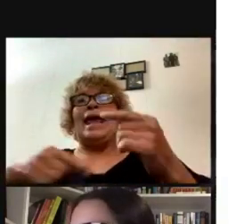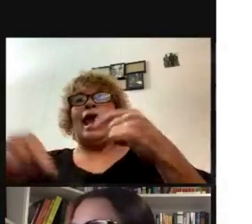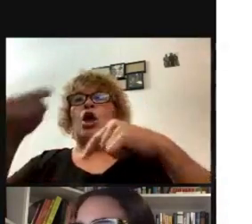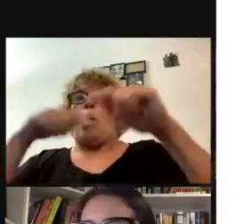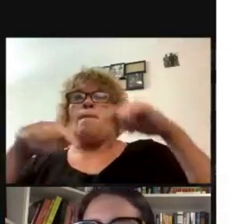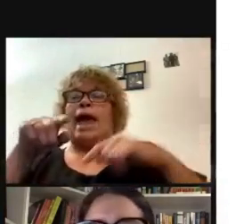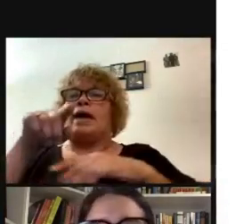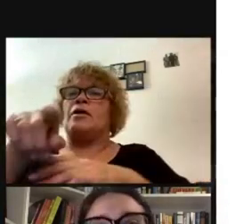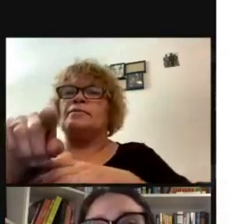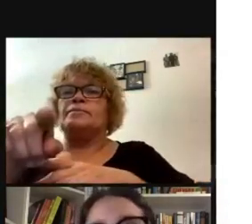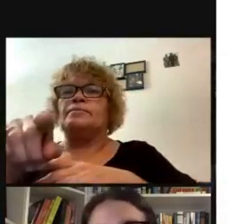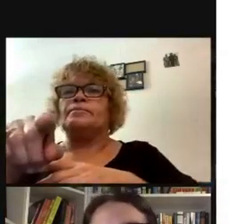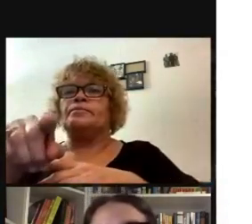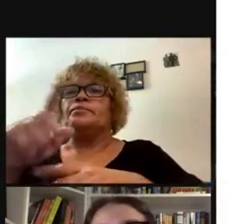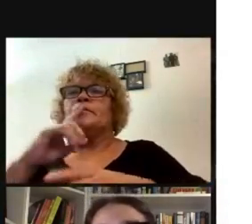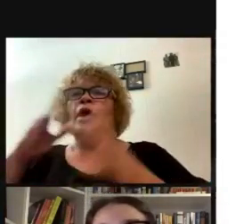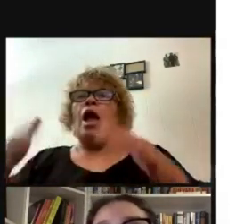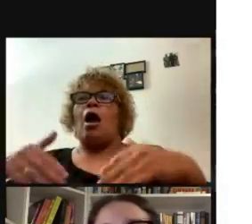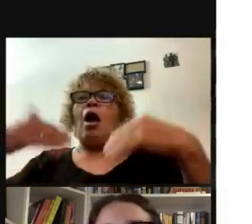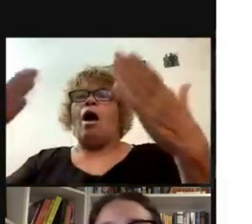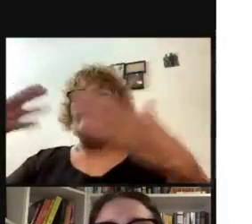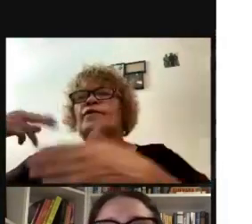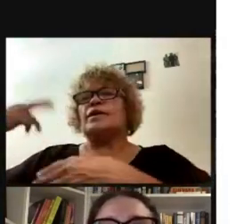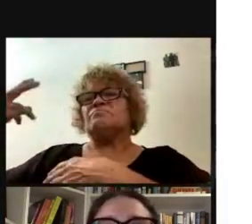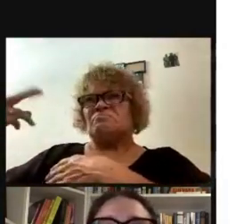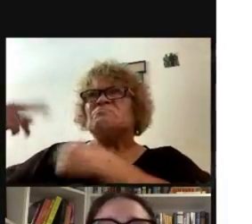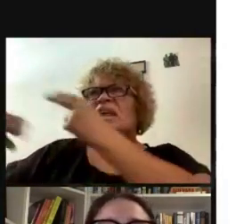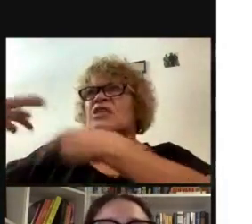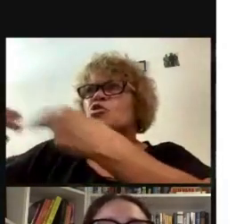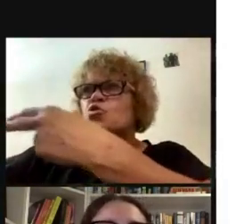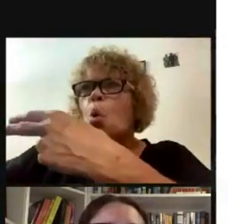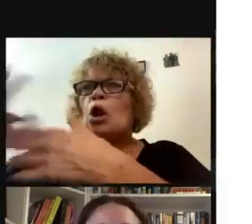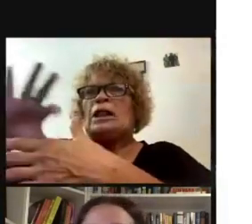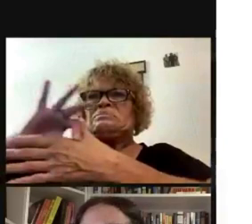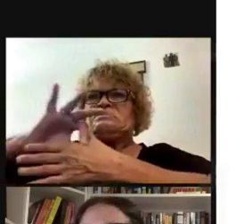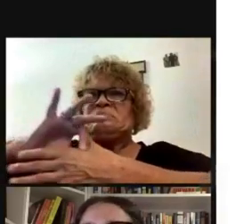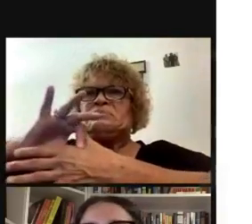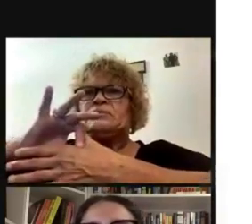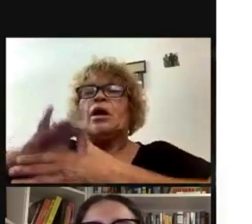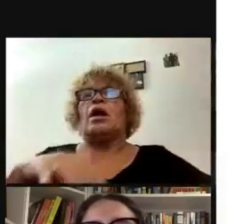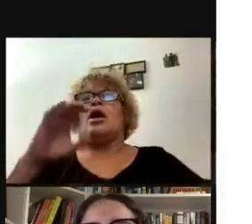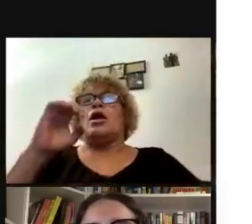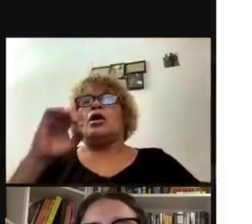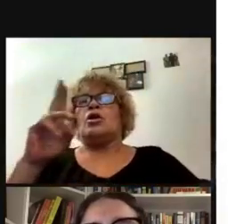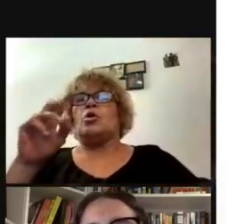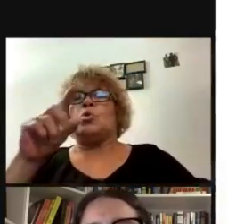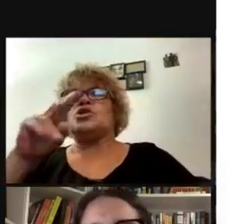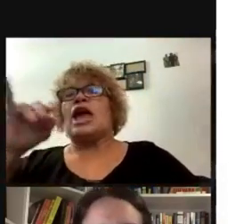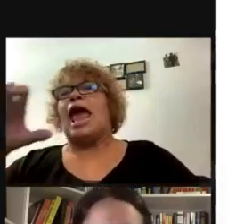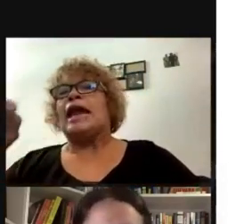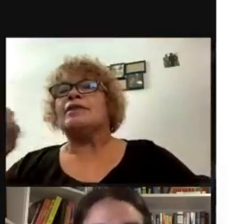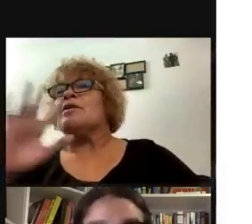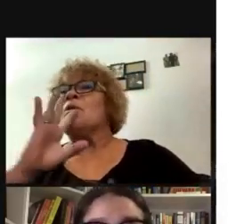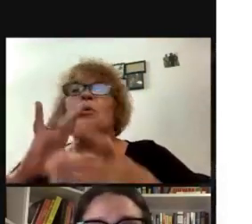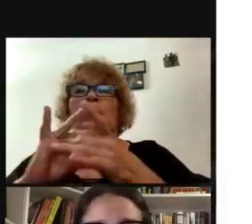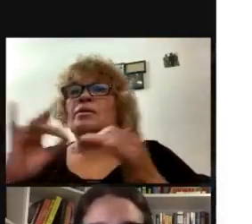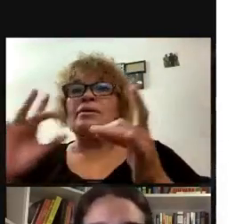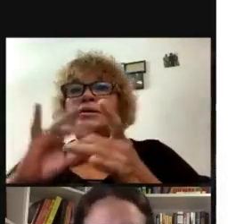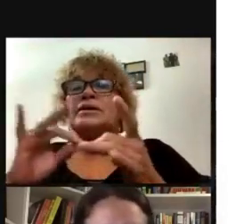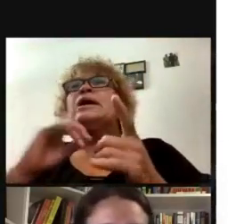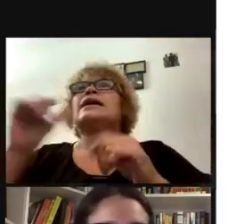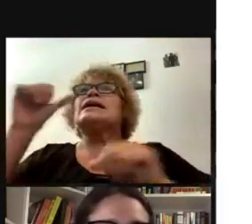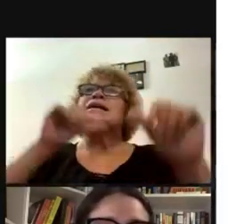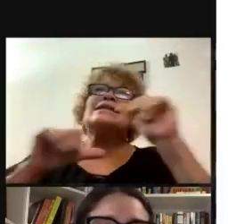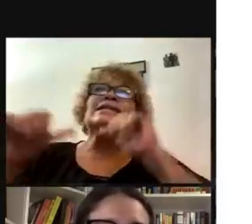here and offer some historical context. So eugenics is often referred to as kind of the science of